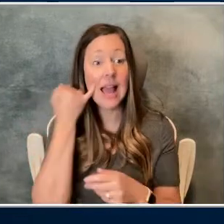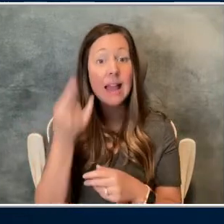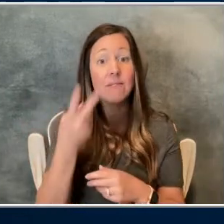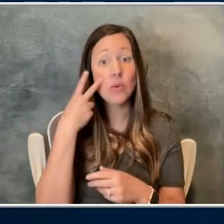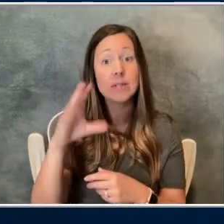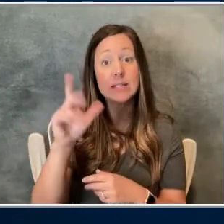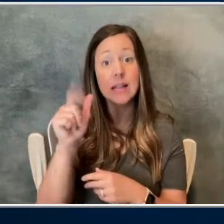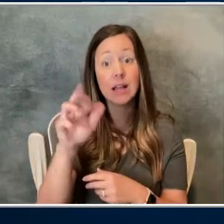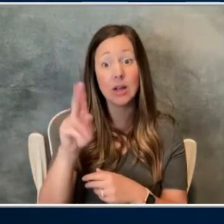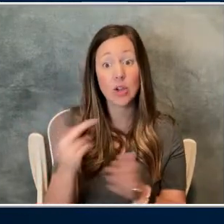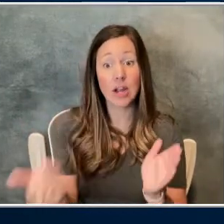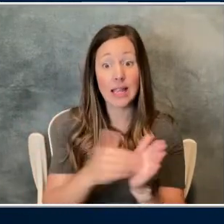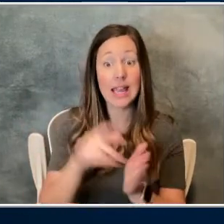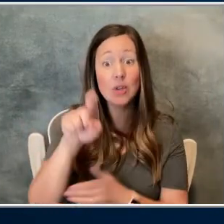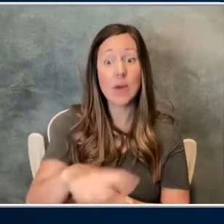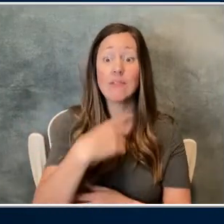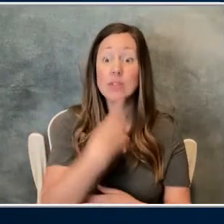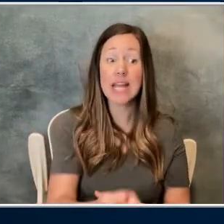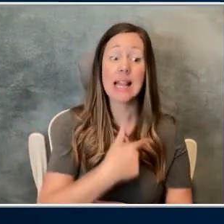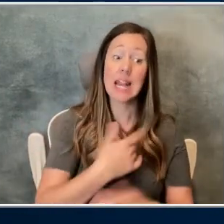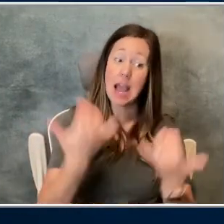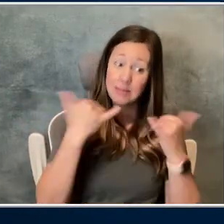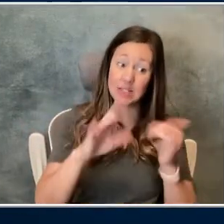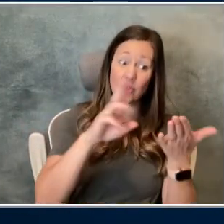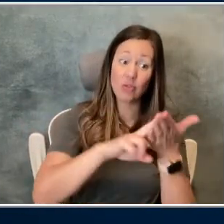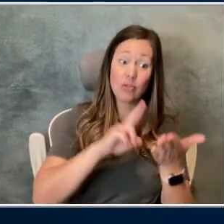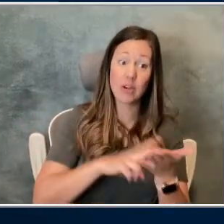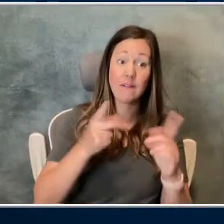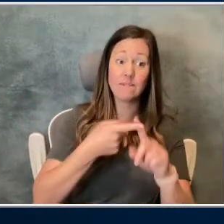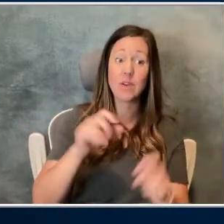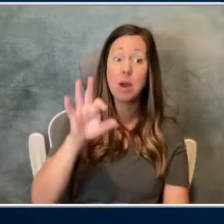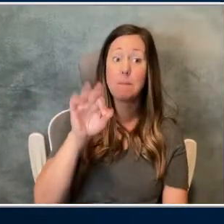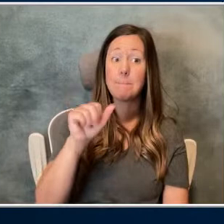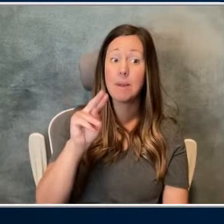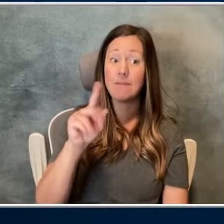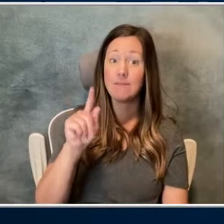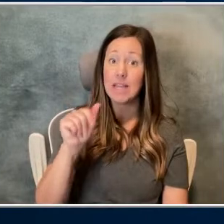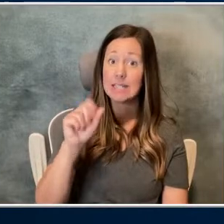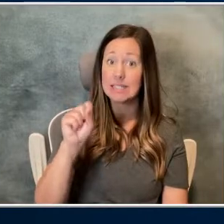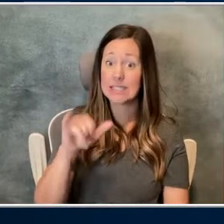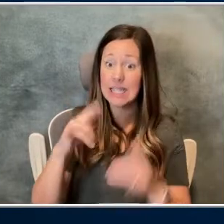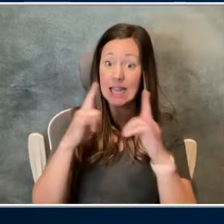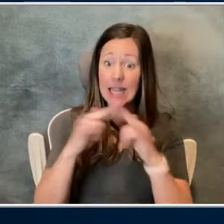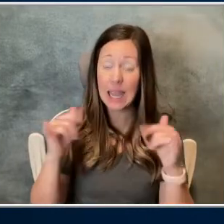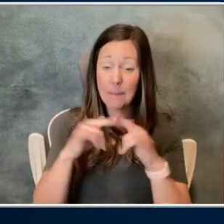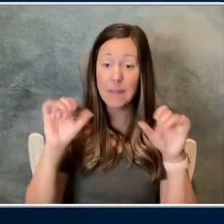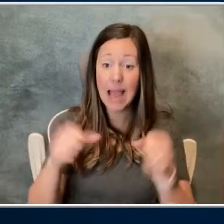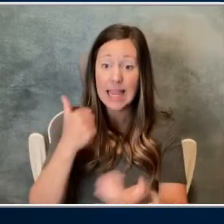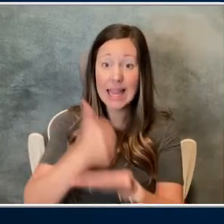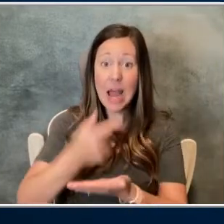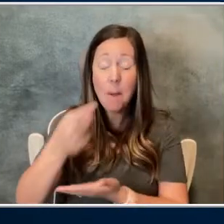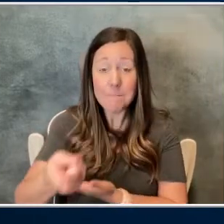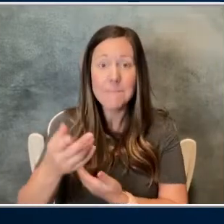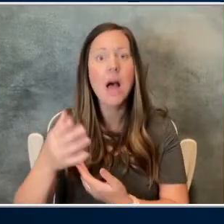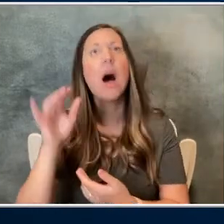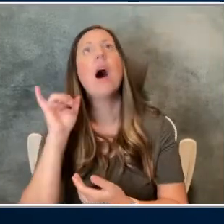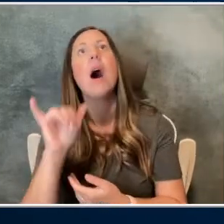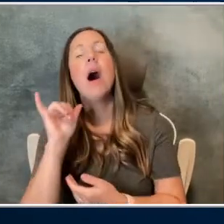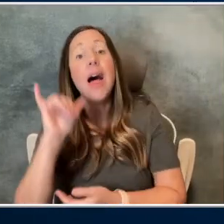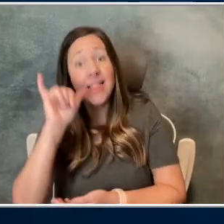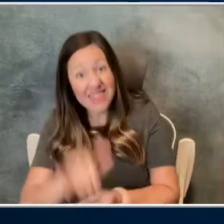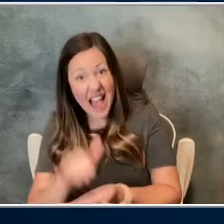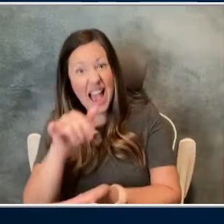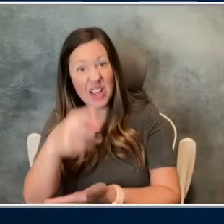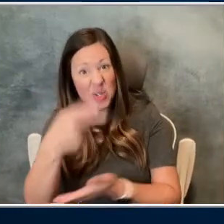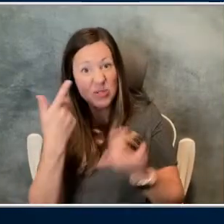have to tell him, I'm still under contract from Fantasy Camp. I can help them if that comes up. Is that what you were trying to tell me? That's what I was